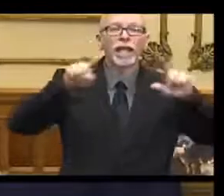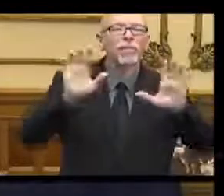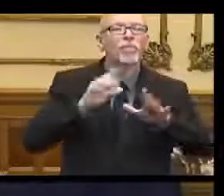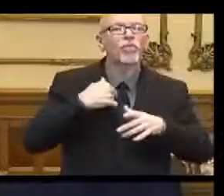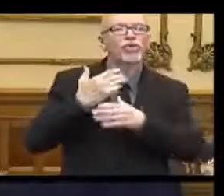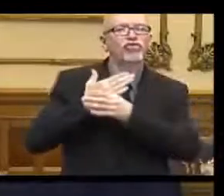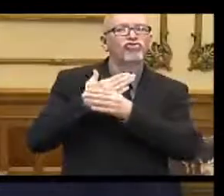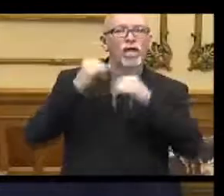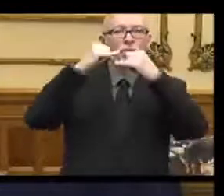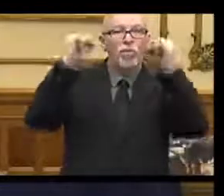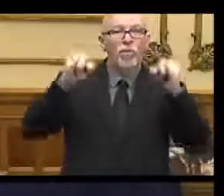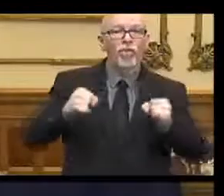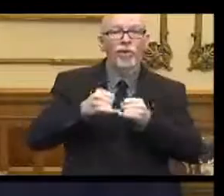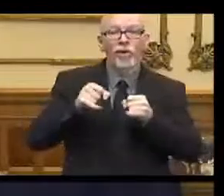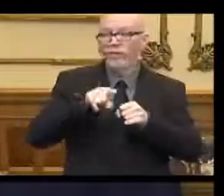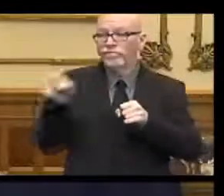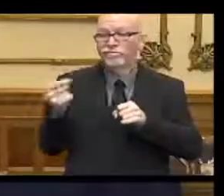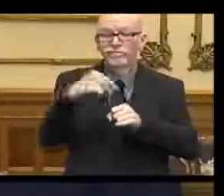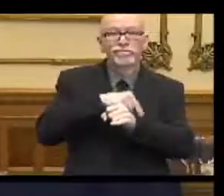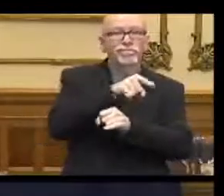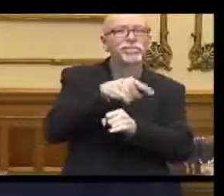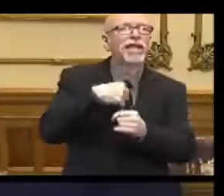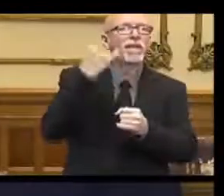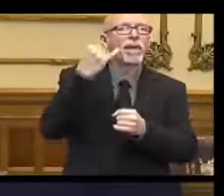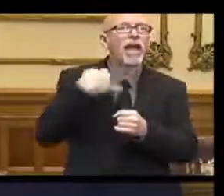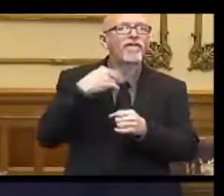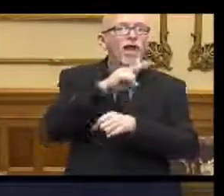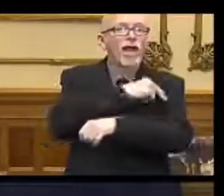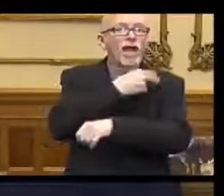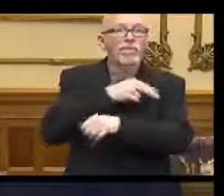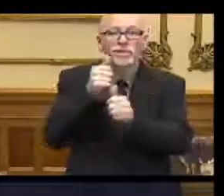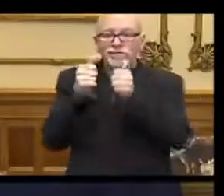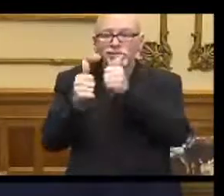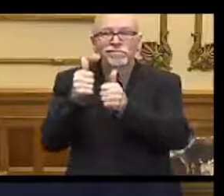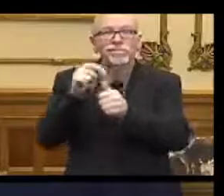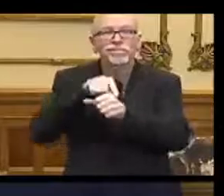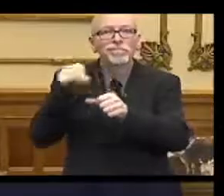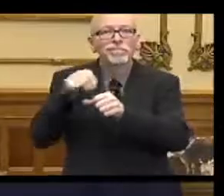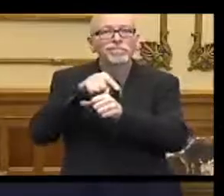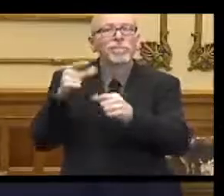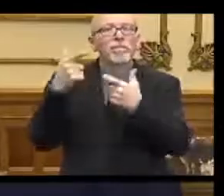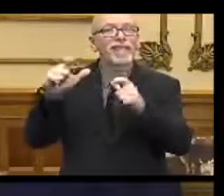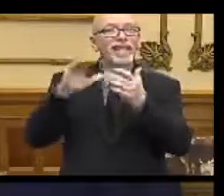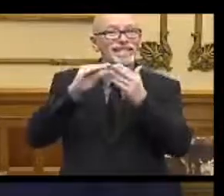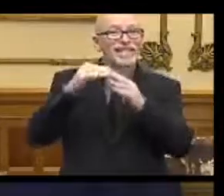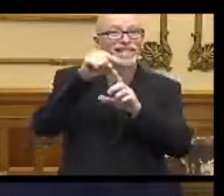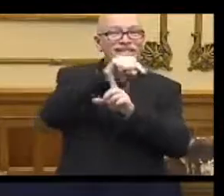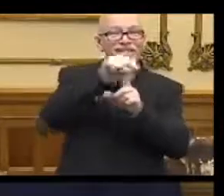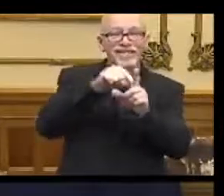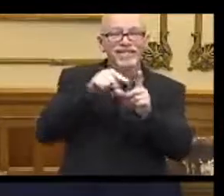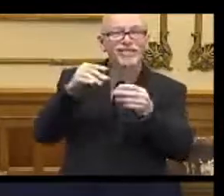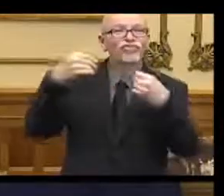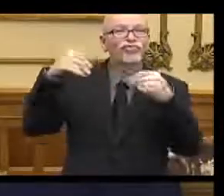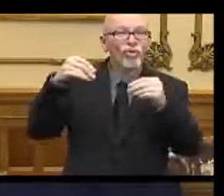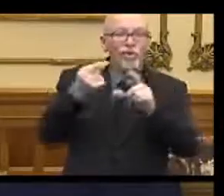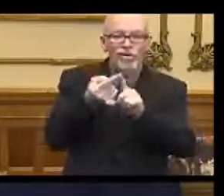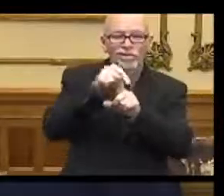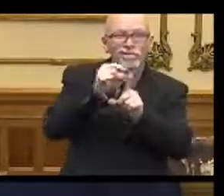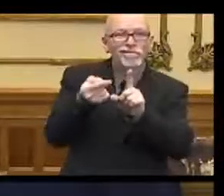can just imagine we've got hospitals right on the border of large population centers. We've got retailers right on the